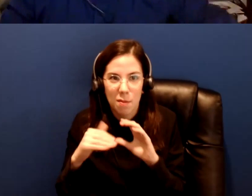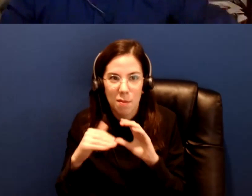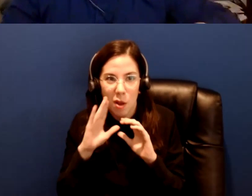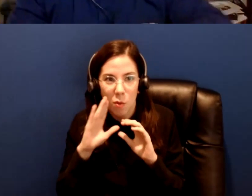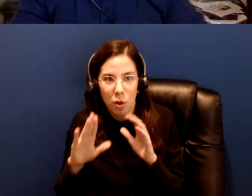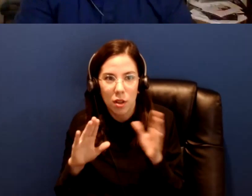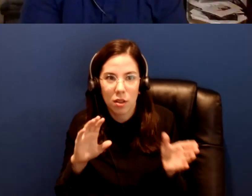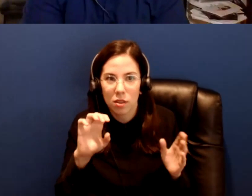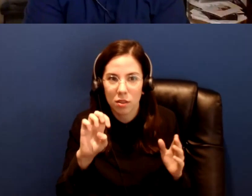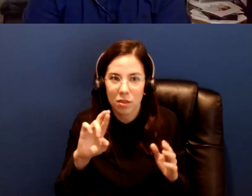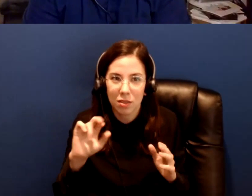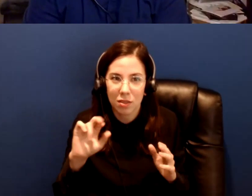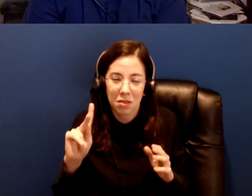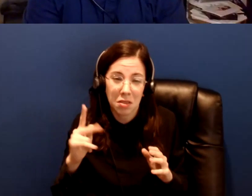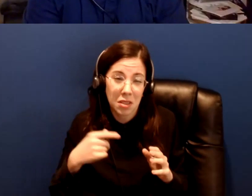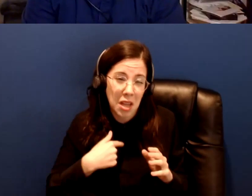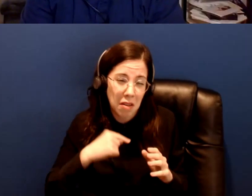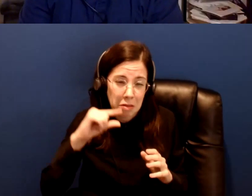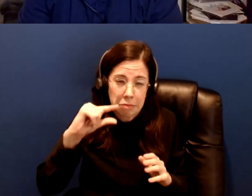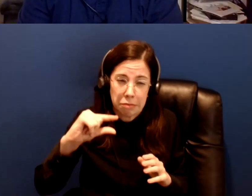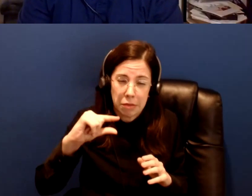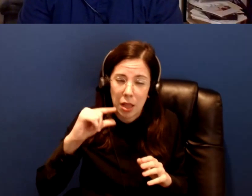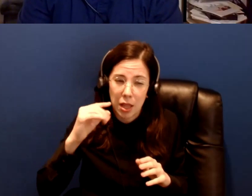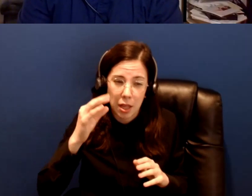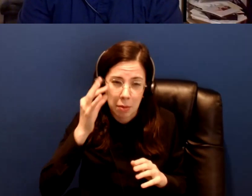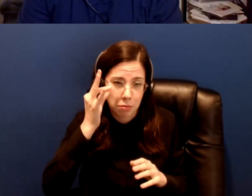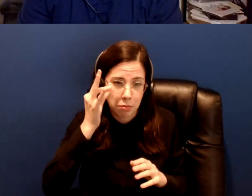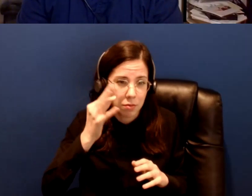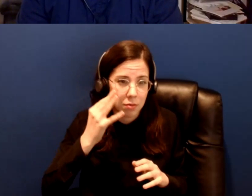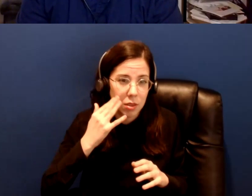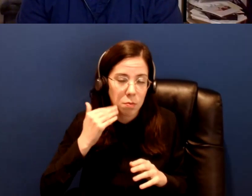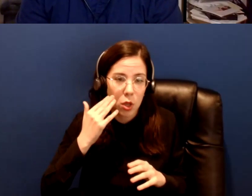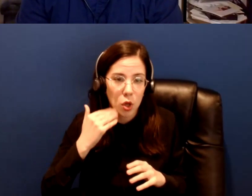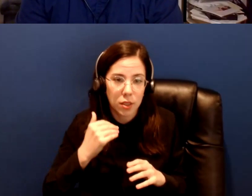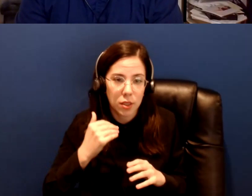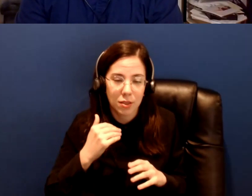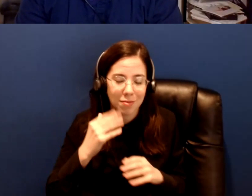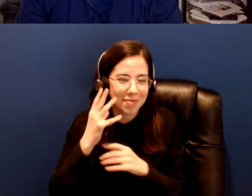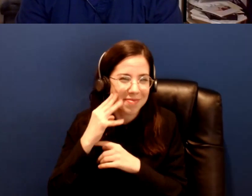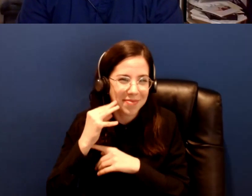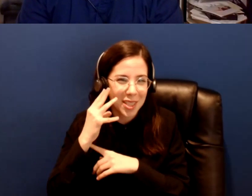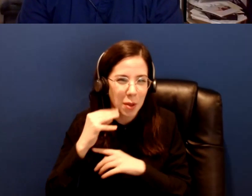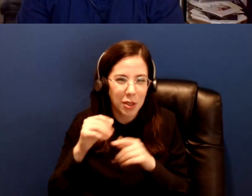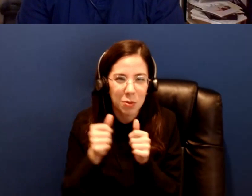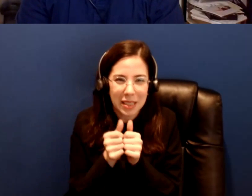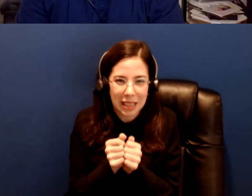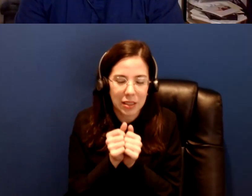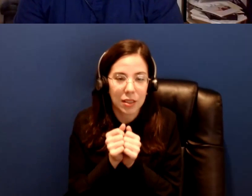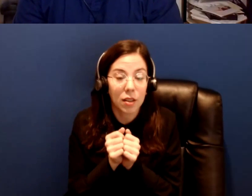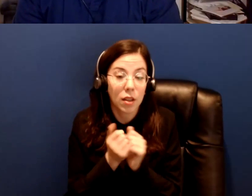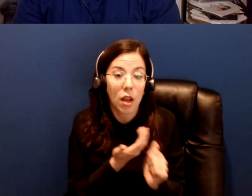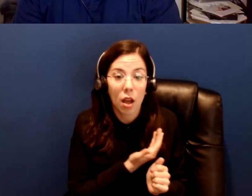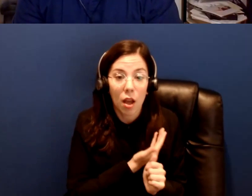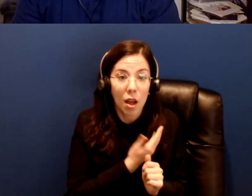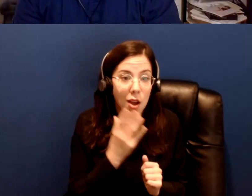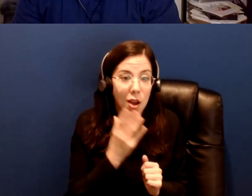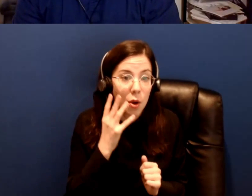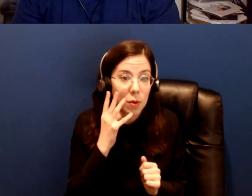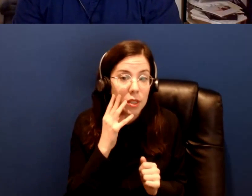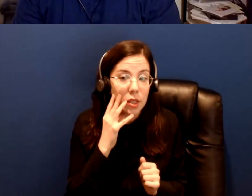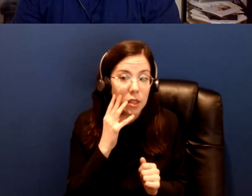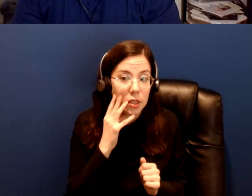a tiny bit of experience with SMS marketing, and the test that we did was less